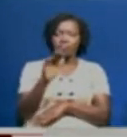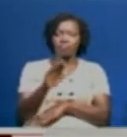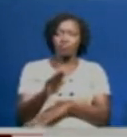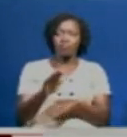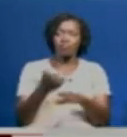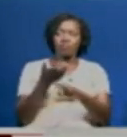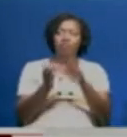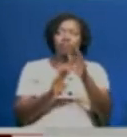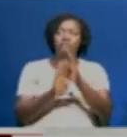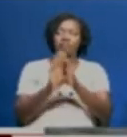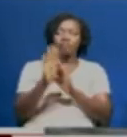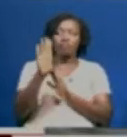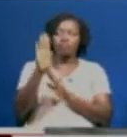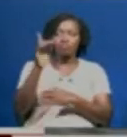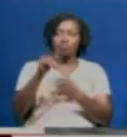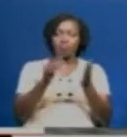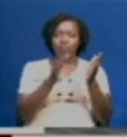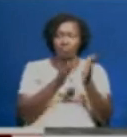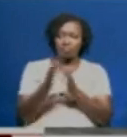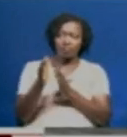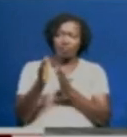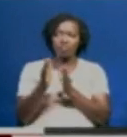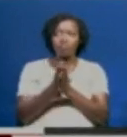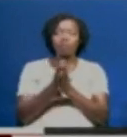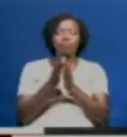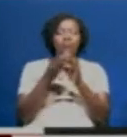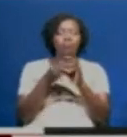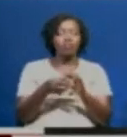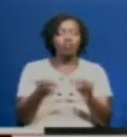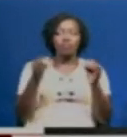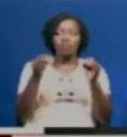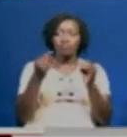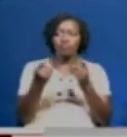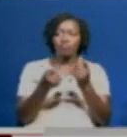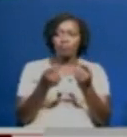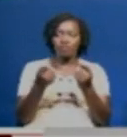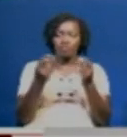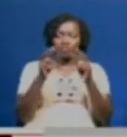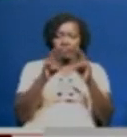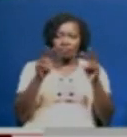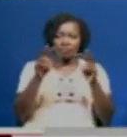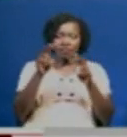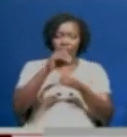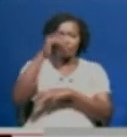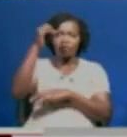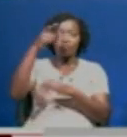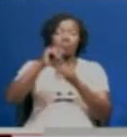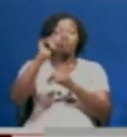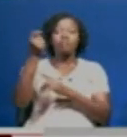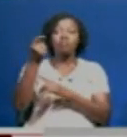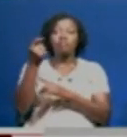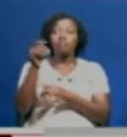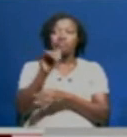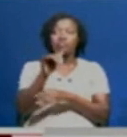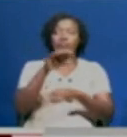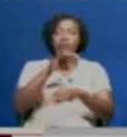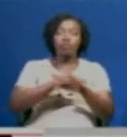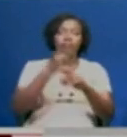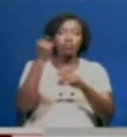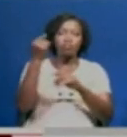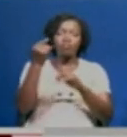development of what is planned to be a constellation of small Earth observation satellites for Kenya. Tasking a satellite and acquiring an imagery